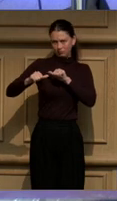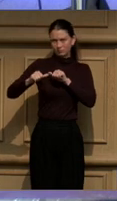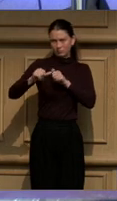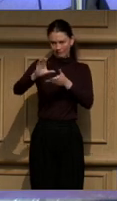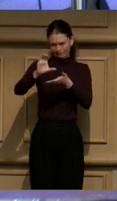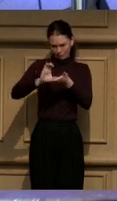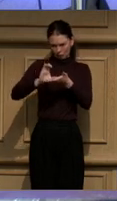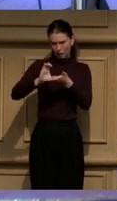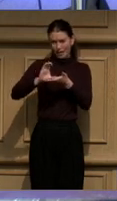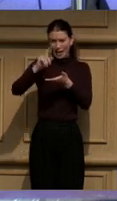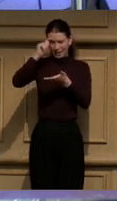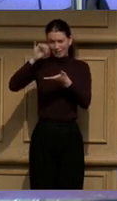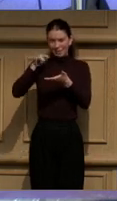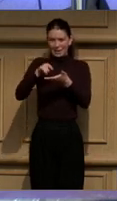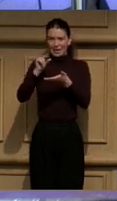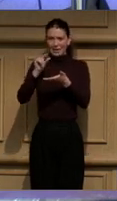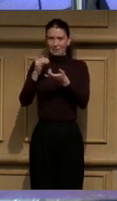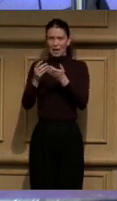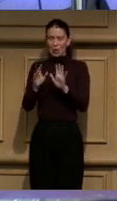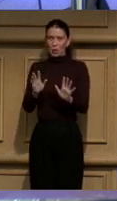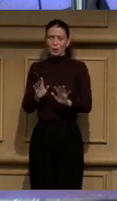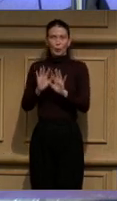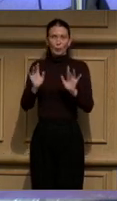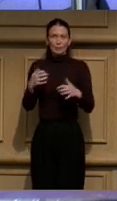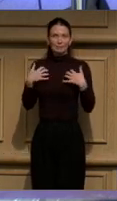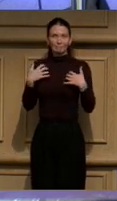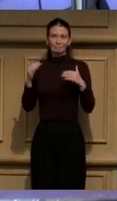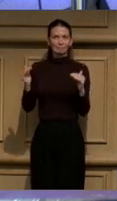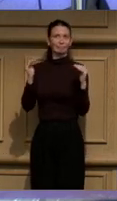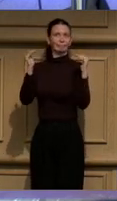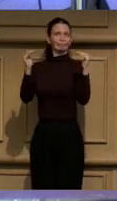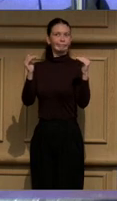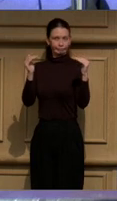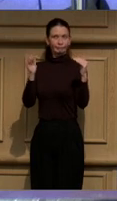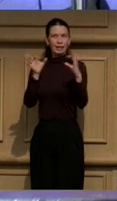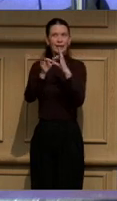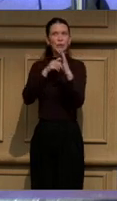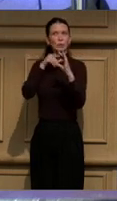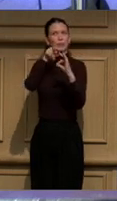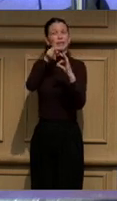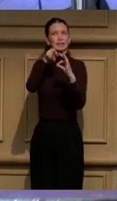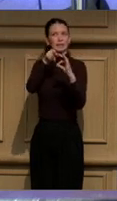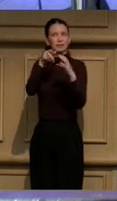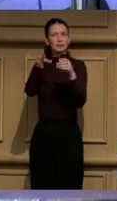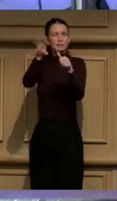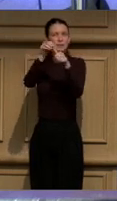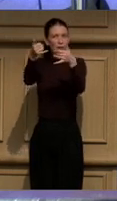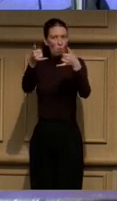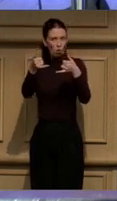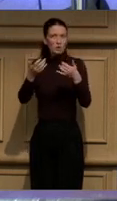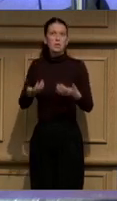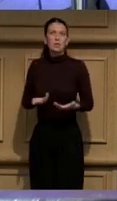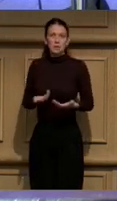maybe like prestige associated with these kind of labelled opportunities. And